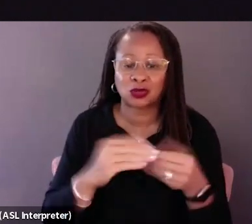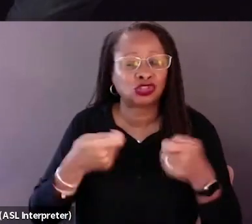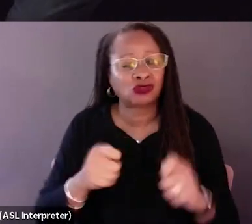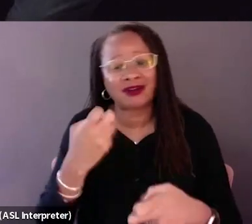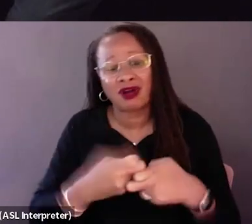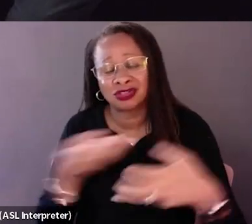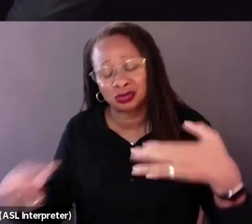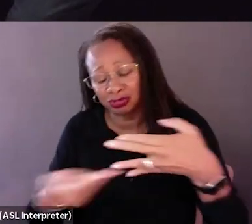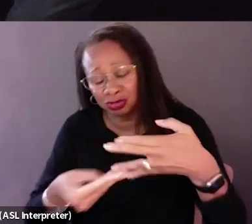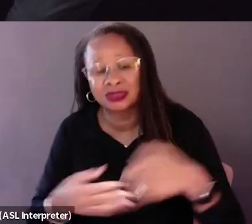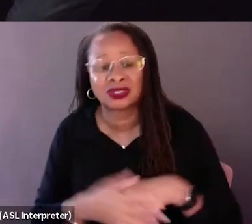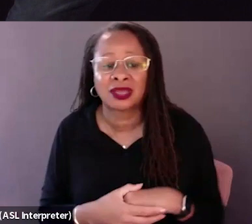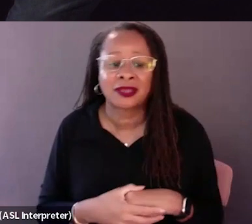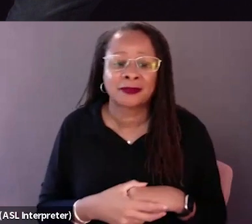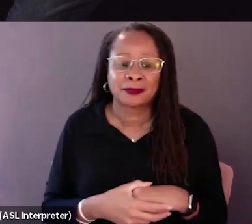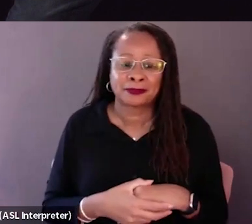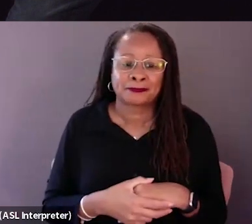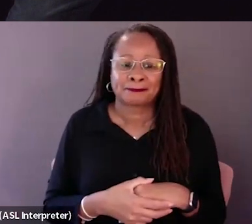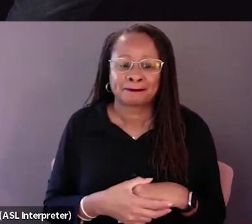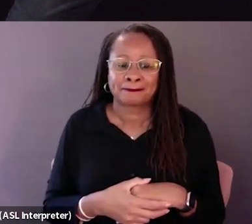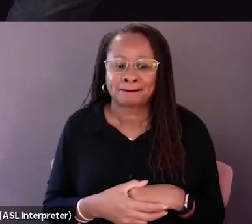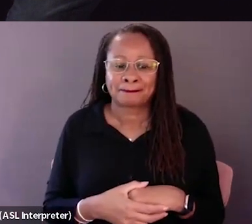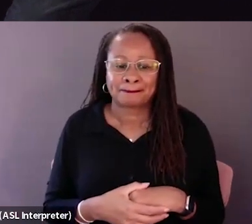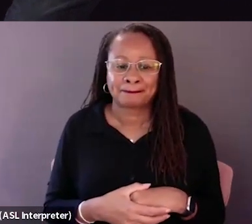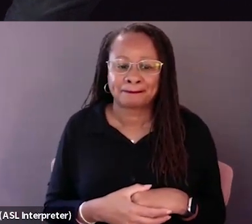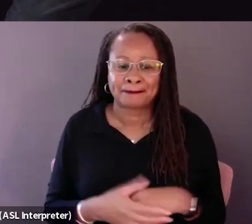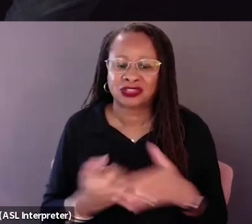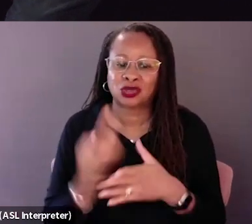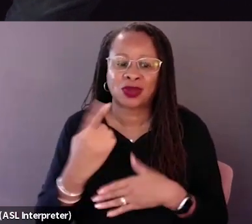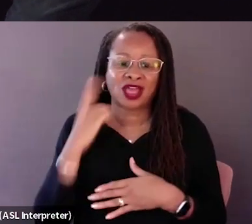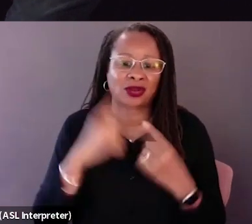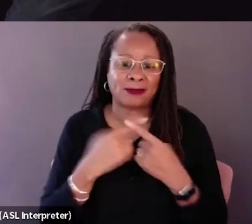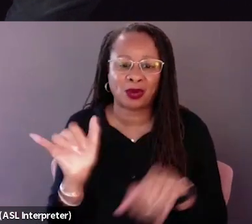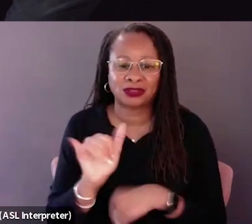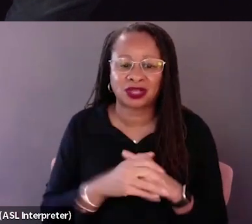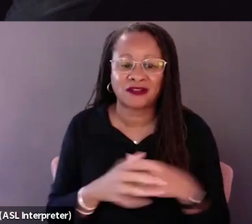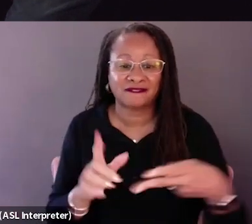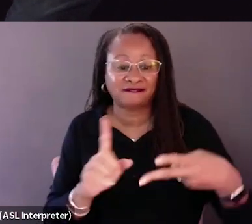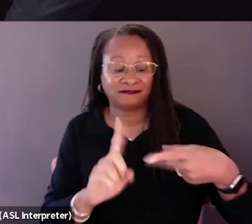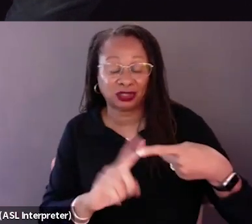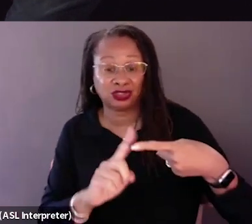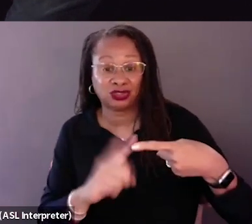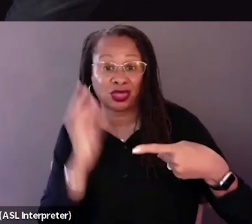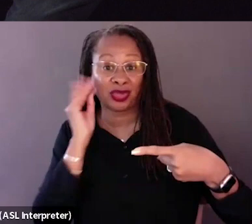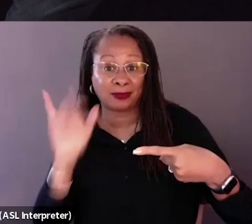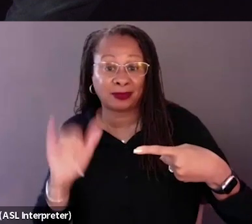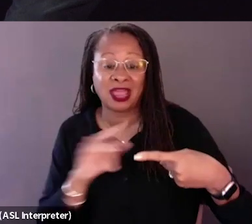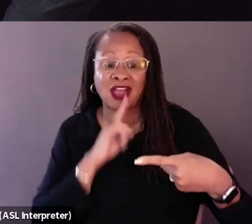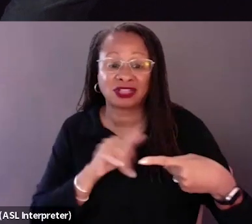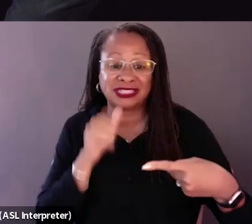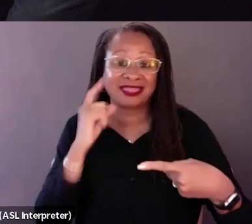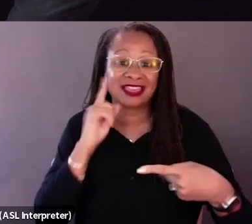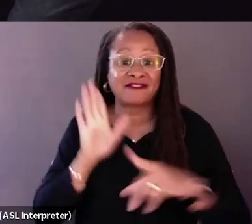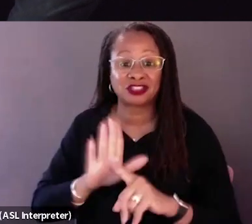hard. Yeah, there's a new one too that I thought of too that I'll share. But the first one, she didn't really think of herself